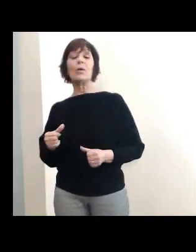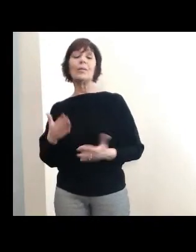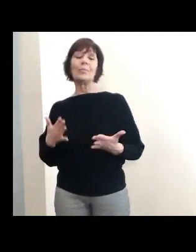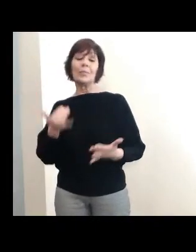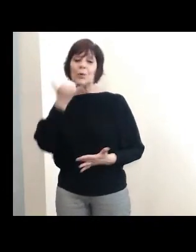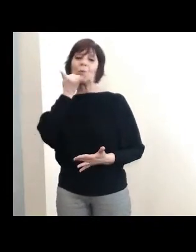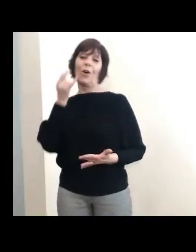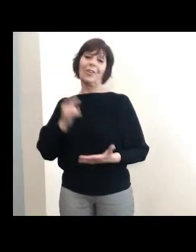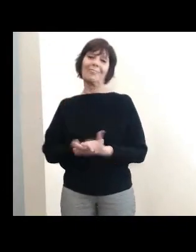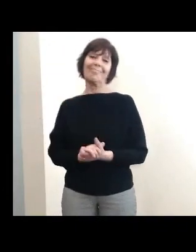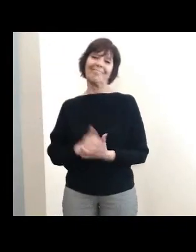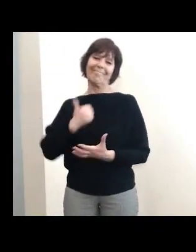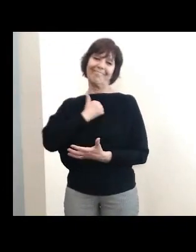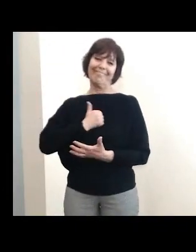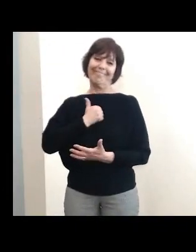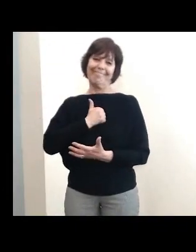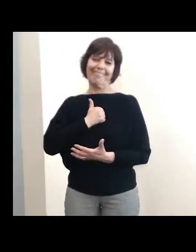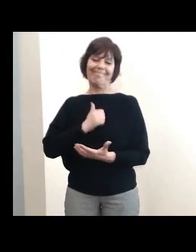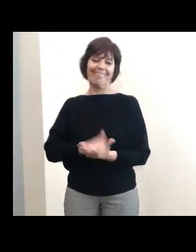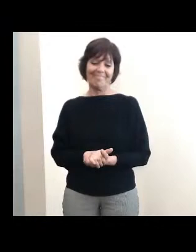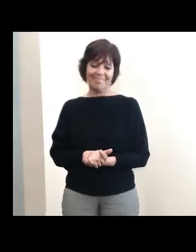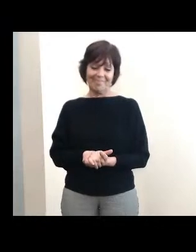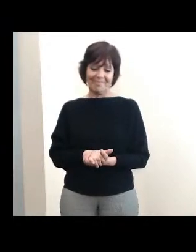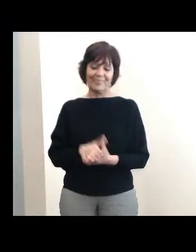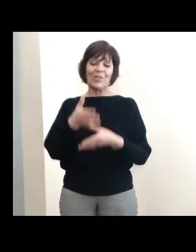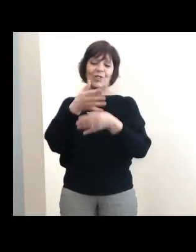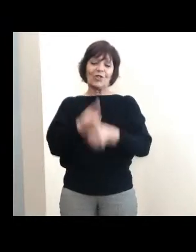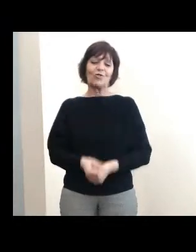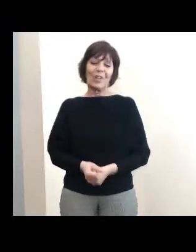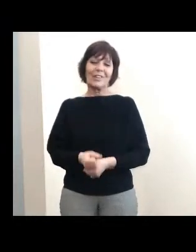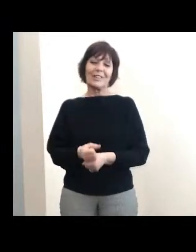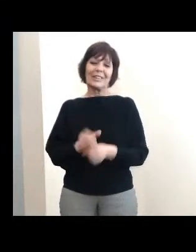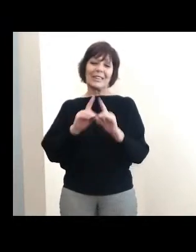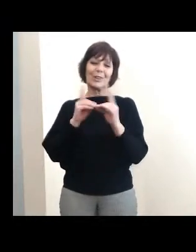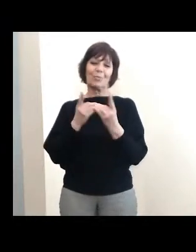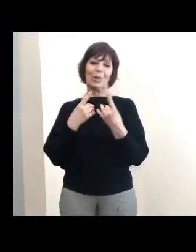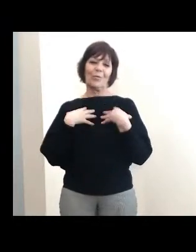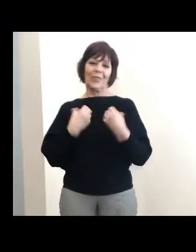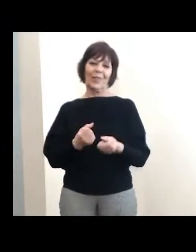accurate. So sorry, Aunt Ginny. Trust the departments of health.